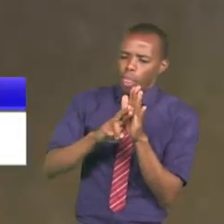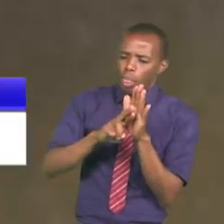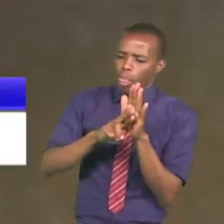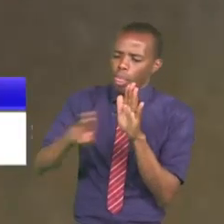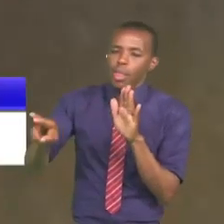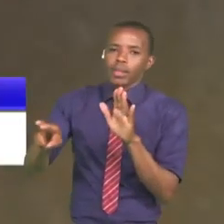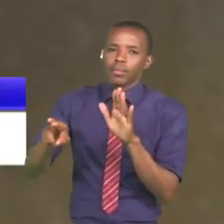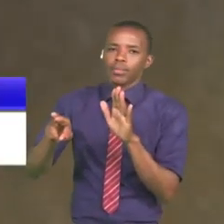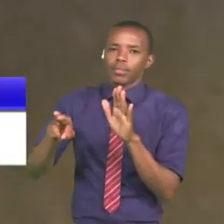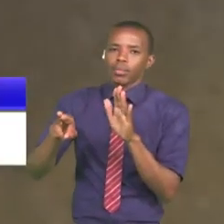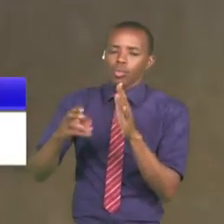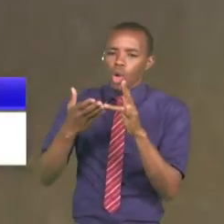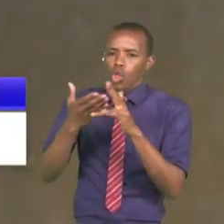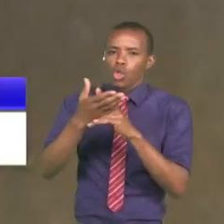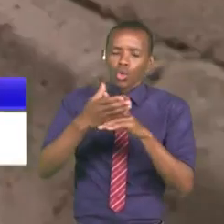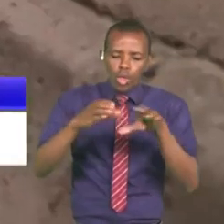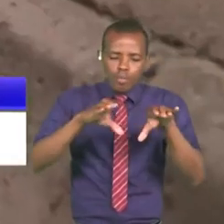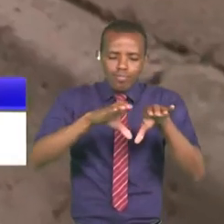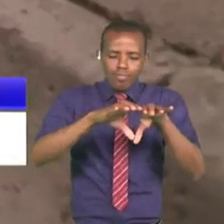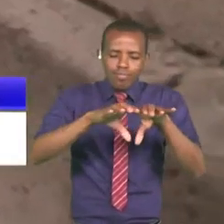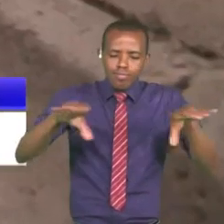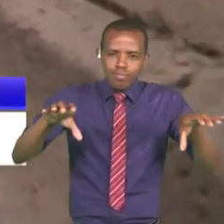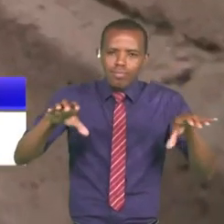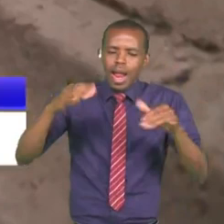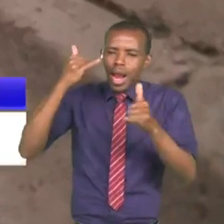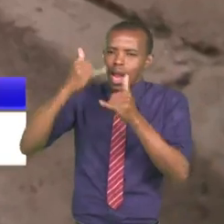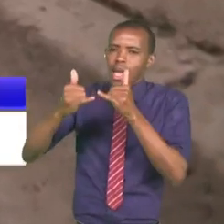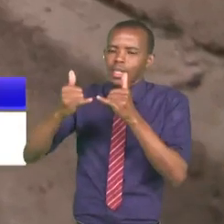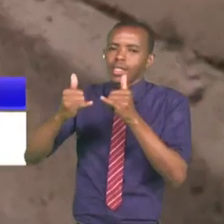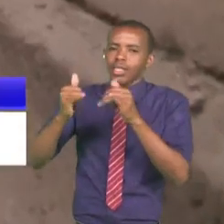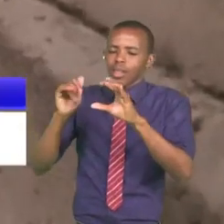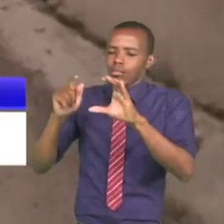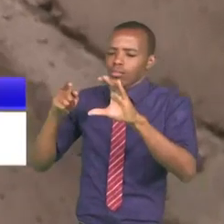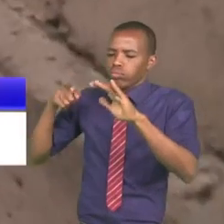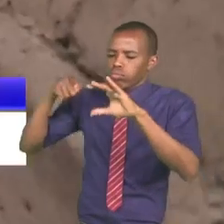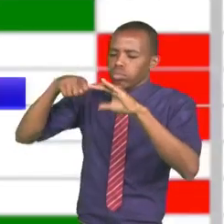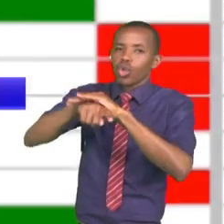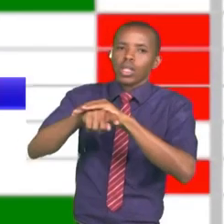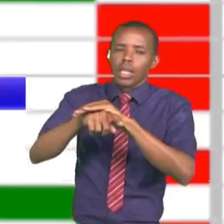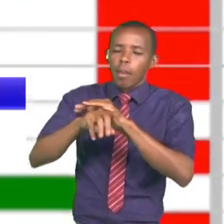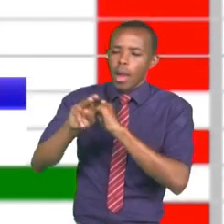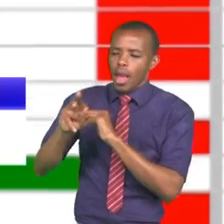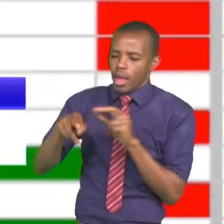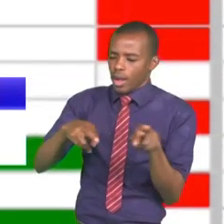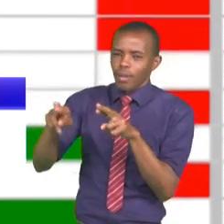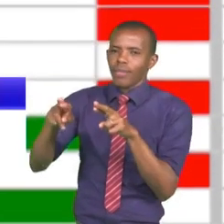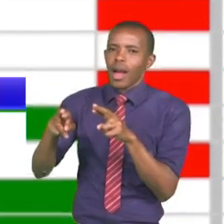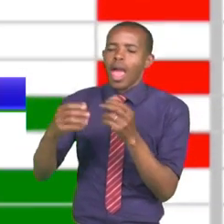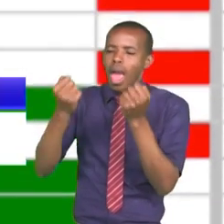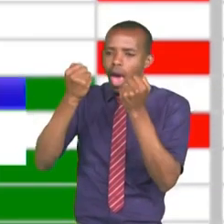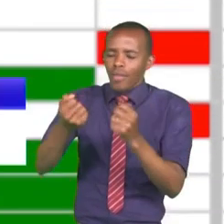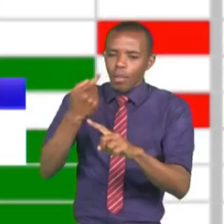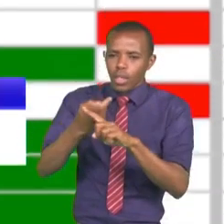flood drainages through this trench that eventually drains into Mbagathi River. The heavy metals